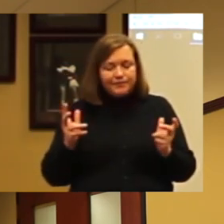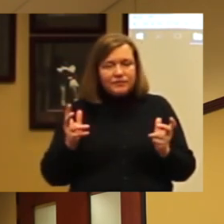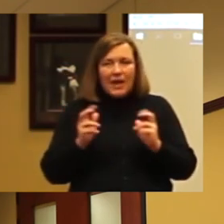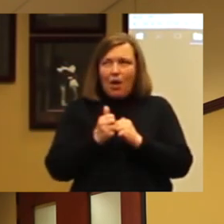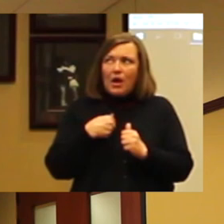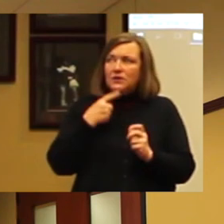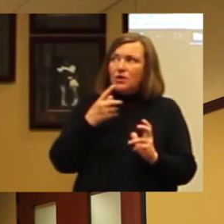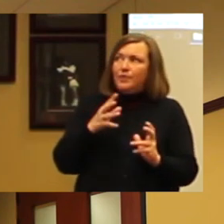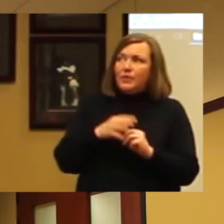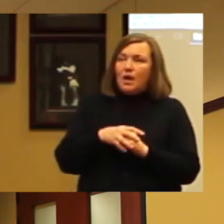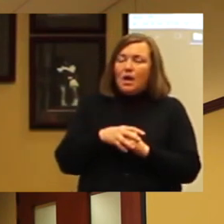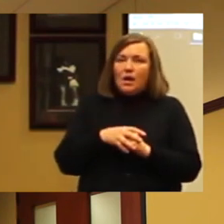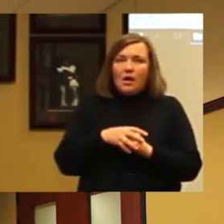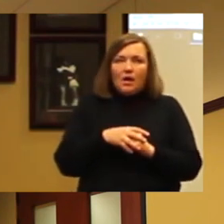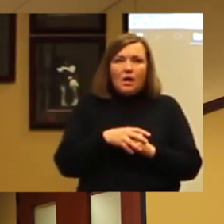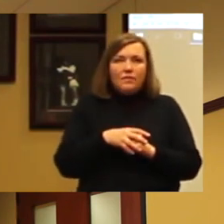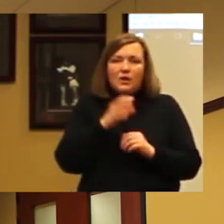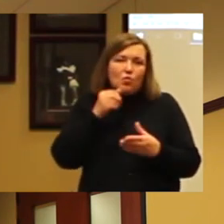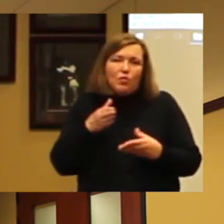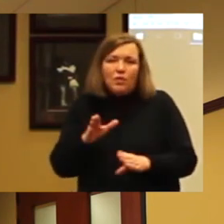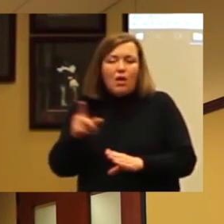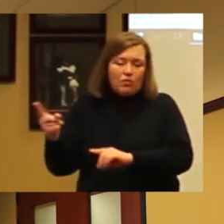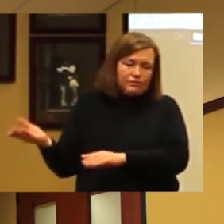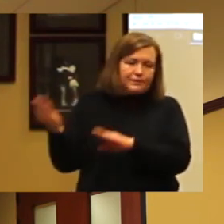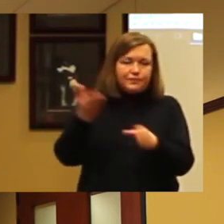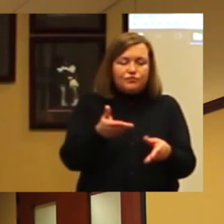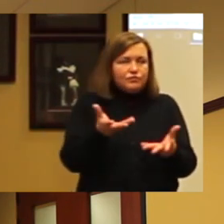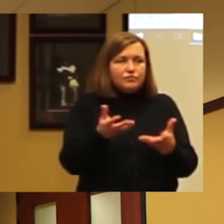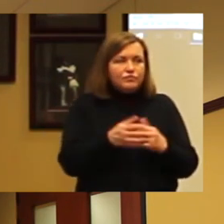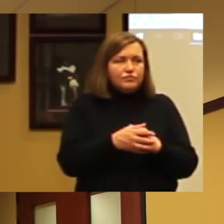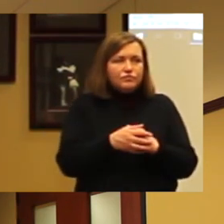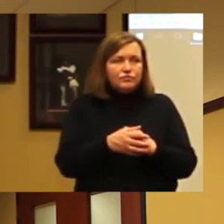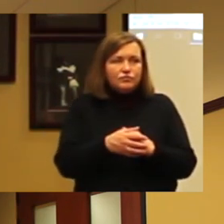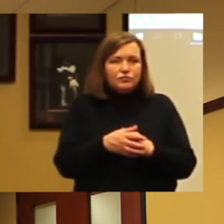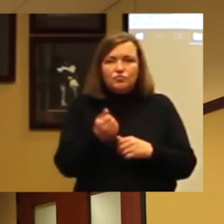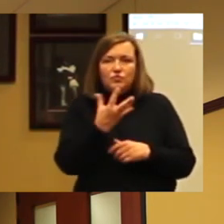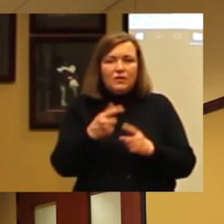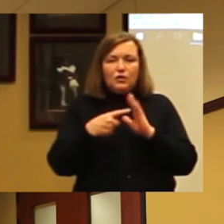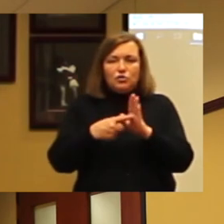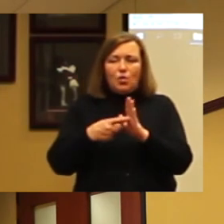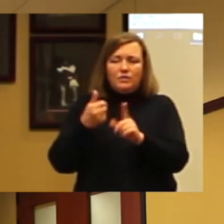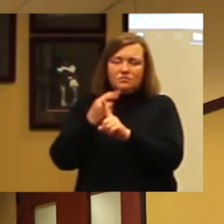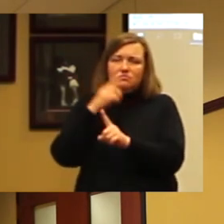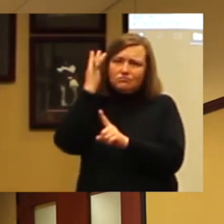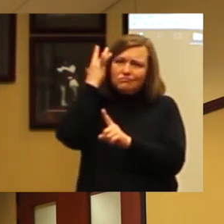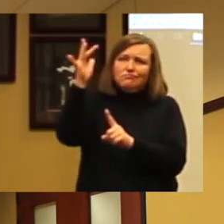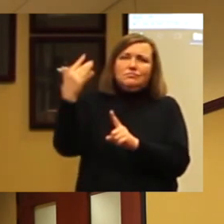to not to bring him to anything that shows how brilliant he is,